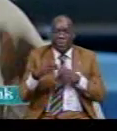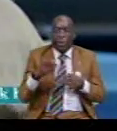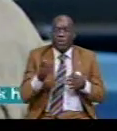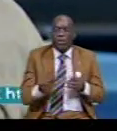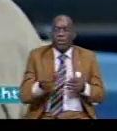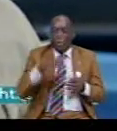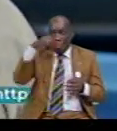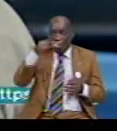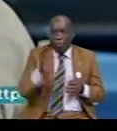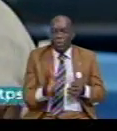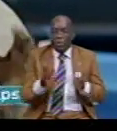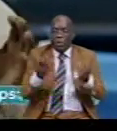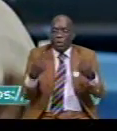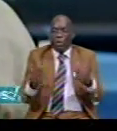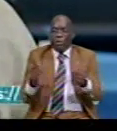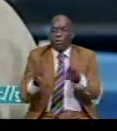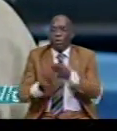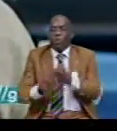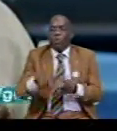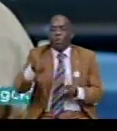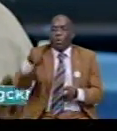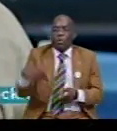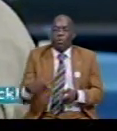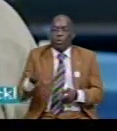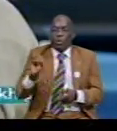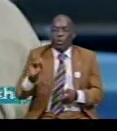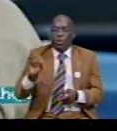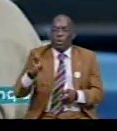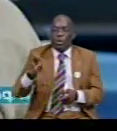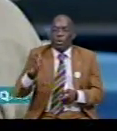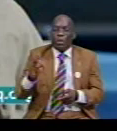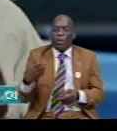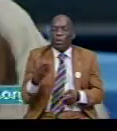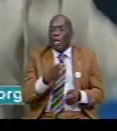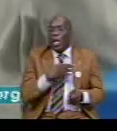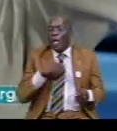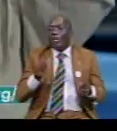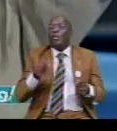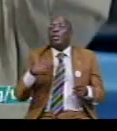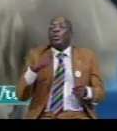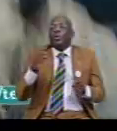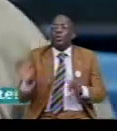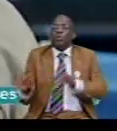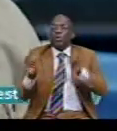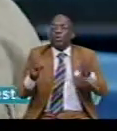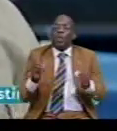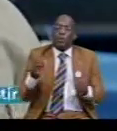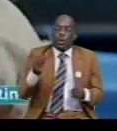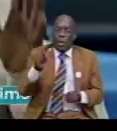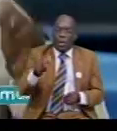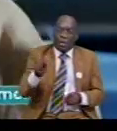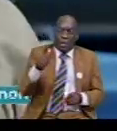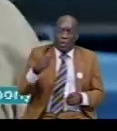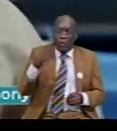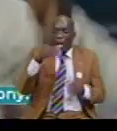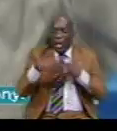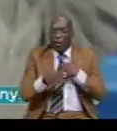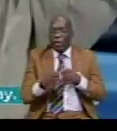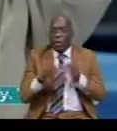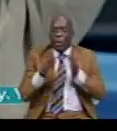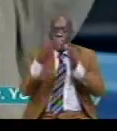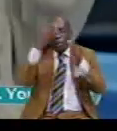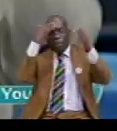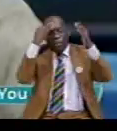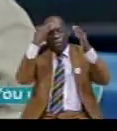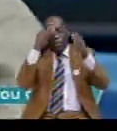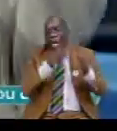showers of blessing. He said, lay your hand up anywhere you're having the problem. And I lay my hand on my forehead. To God be the glory, I saw